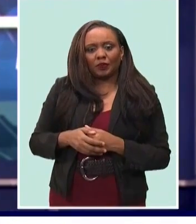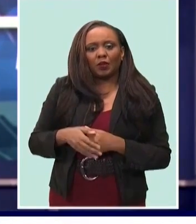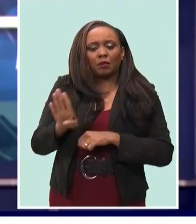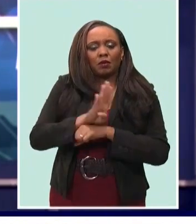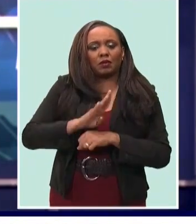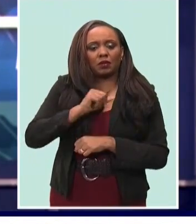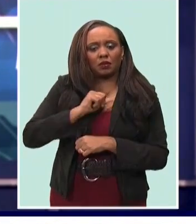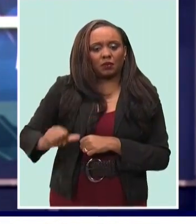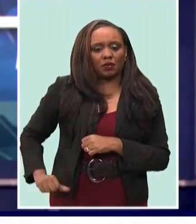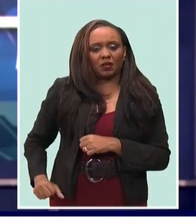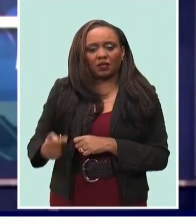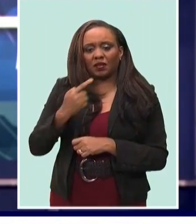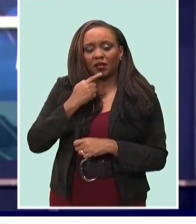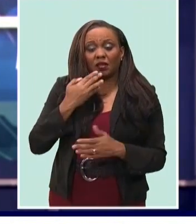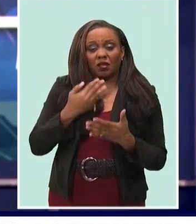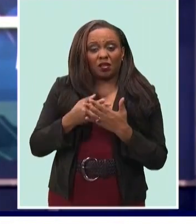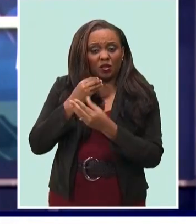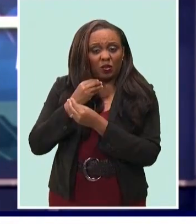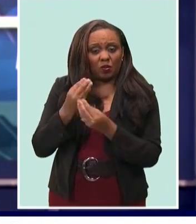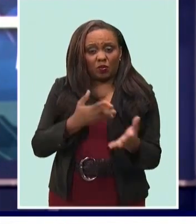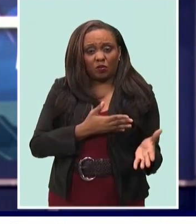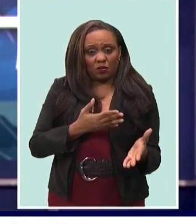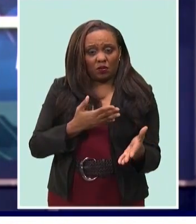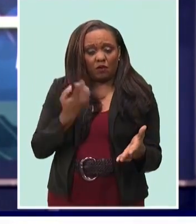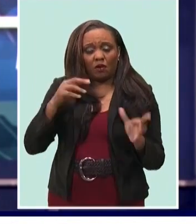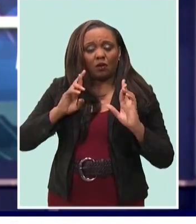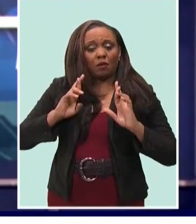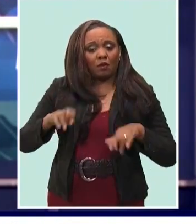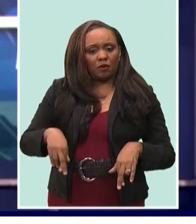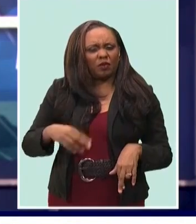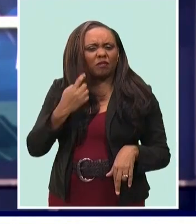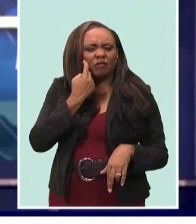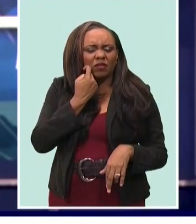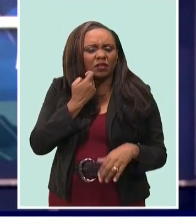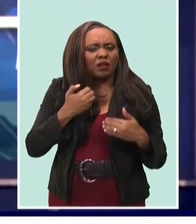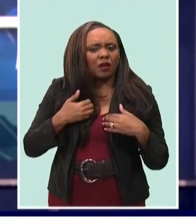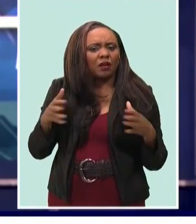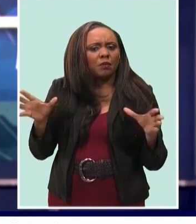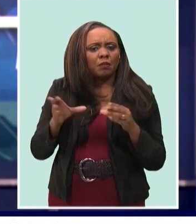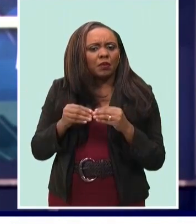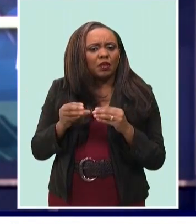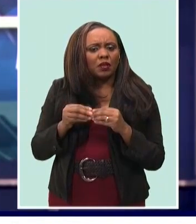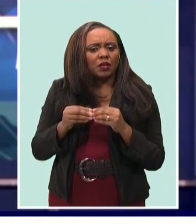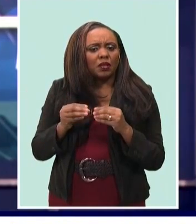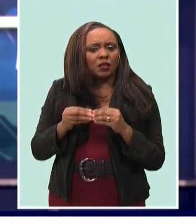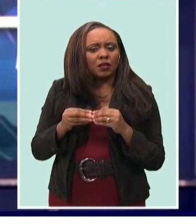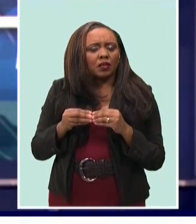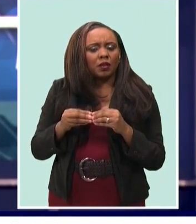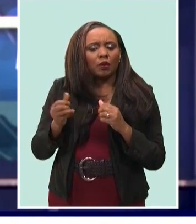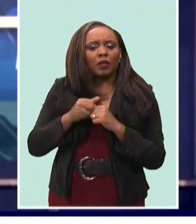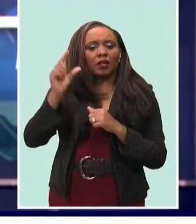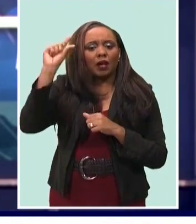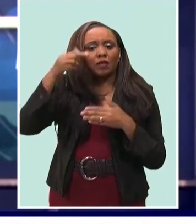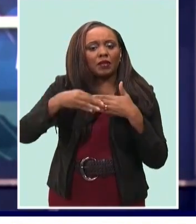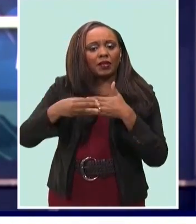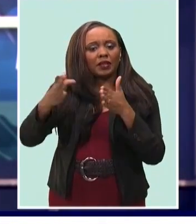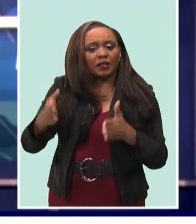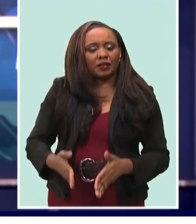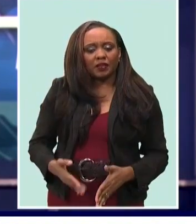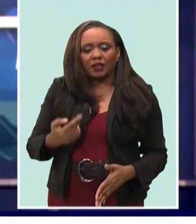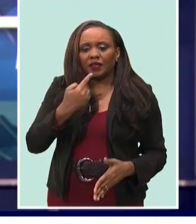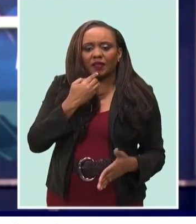Comachong, says that that's the good news to report from the 30th intersessional meeting of the Conference of Heads. He says that a comprehensive,